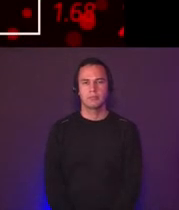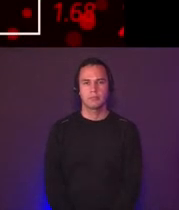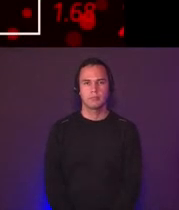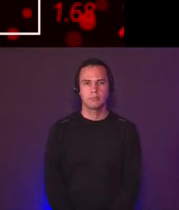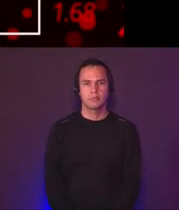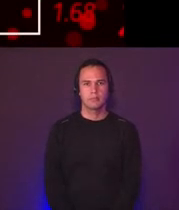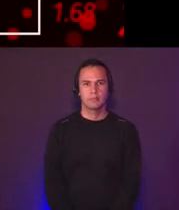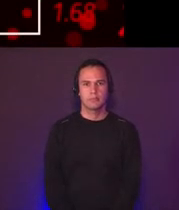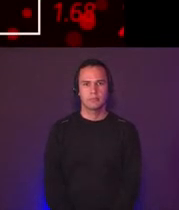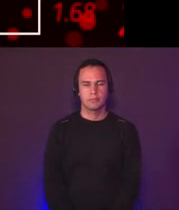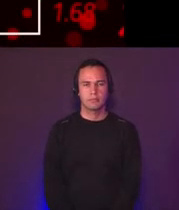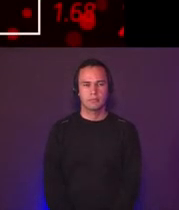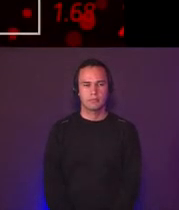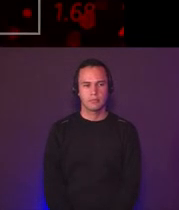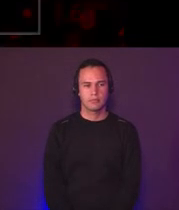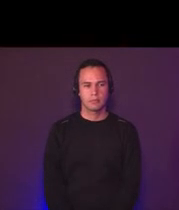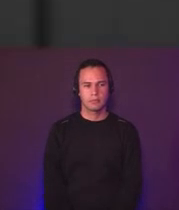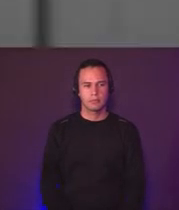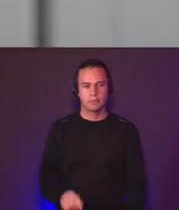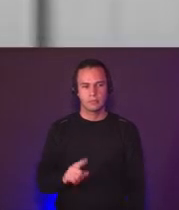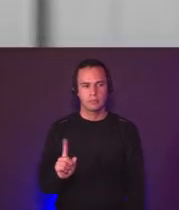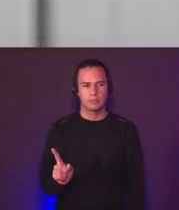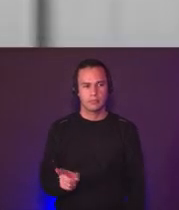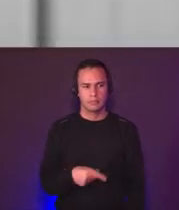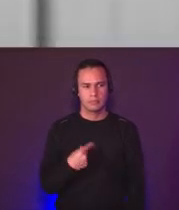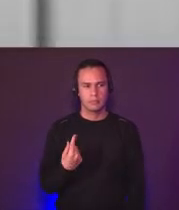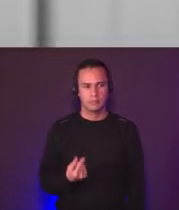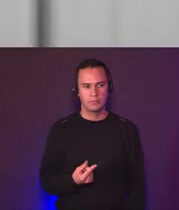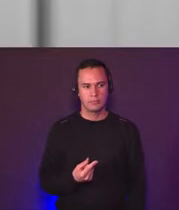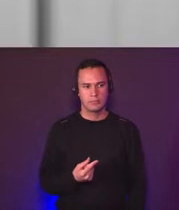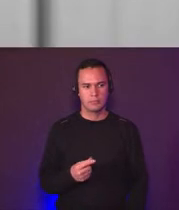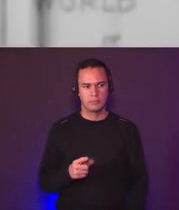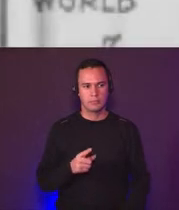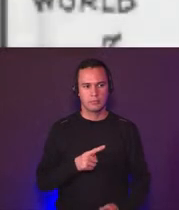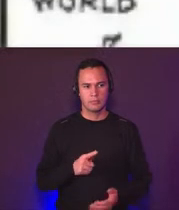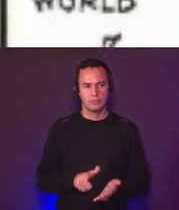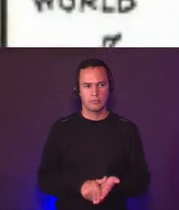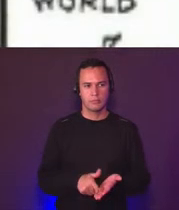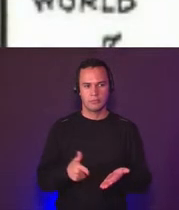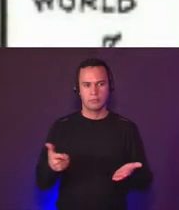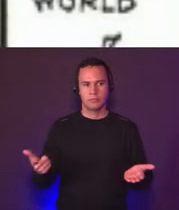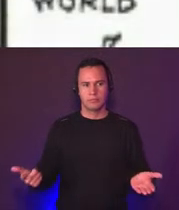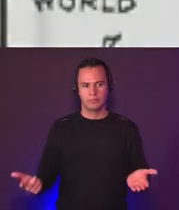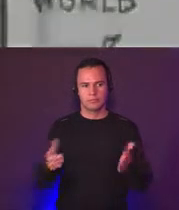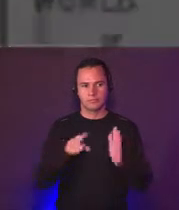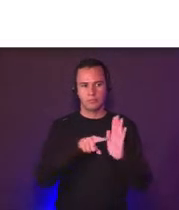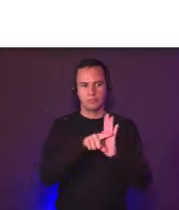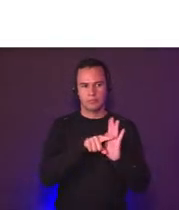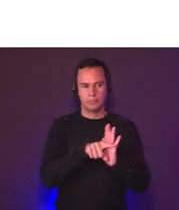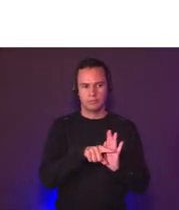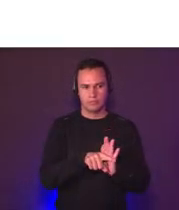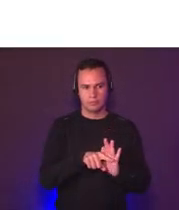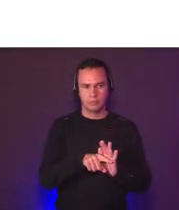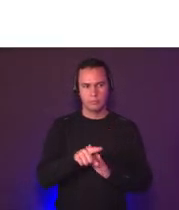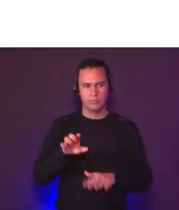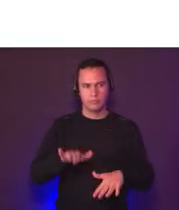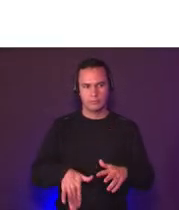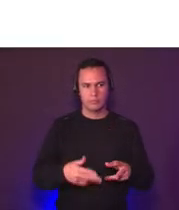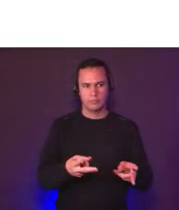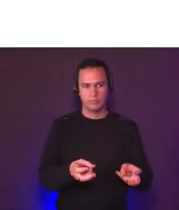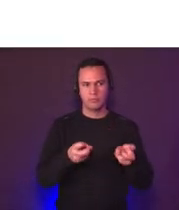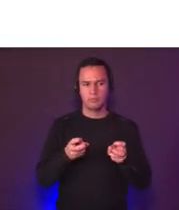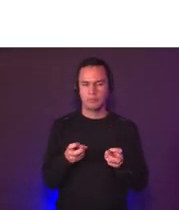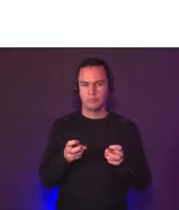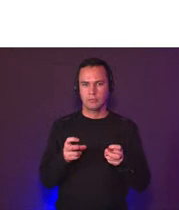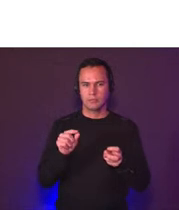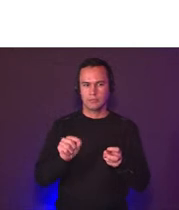If you are a journalist, or thinking of becoming one, you may have already noticed this. They are raising